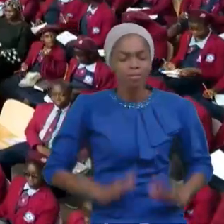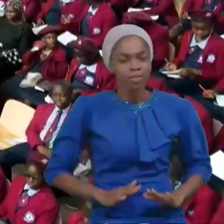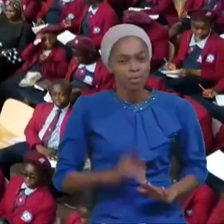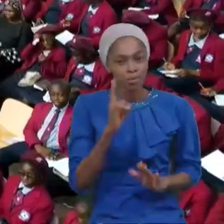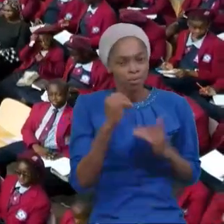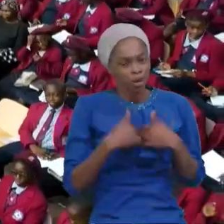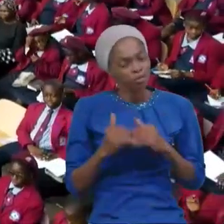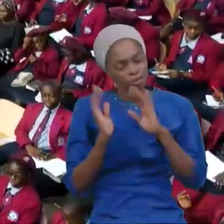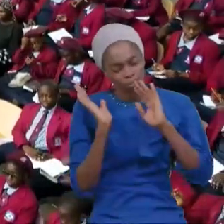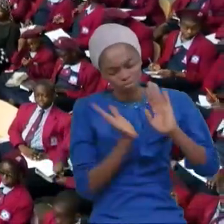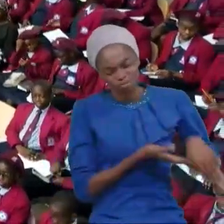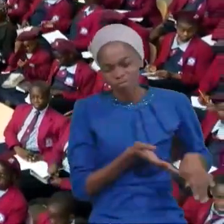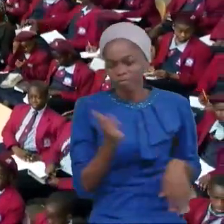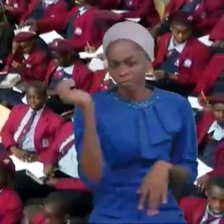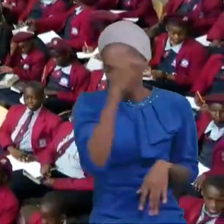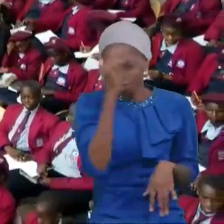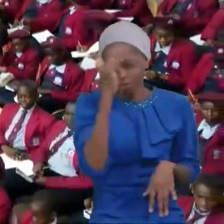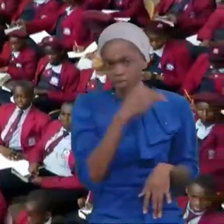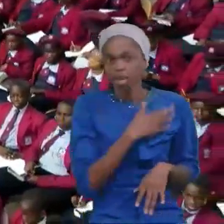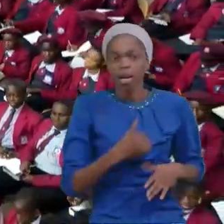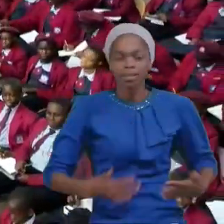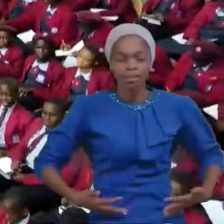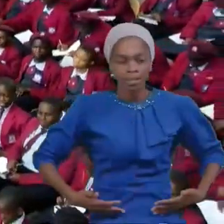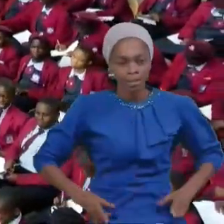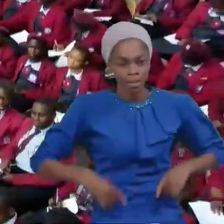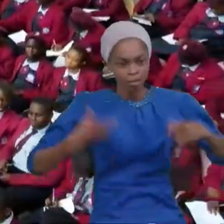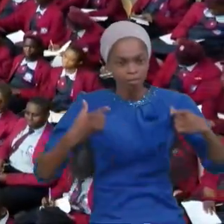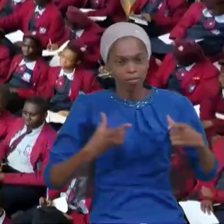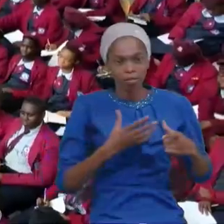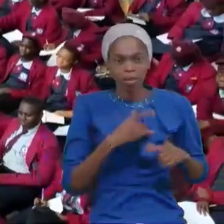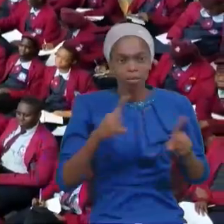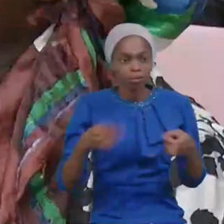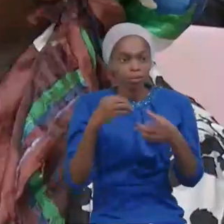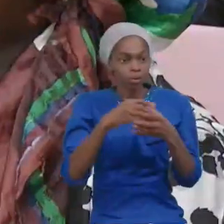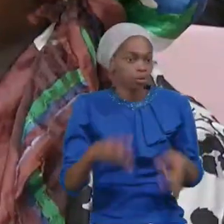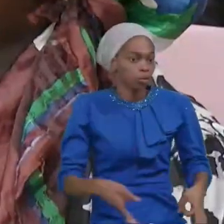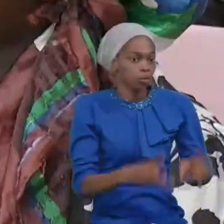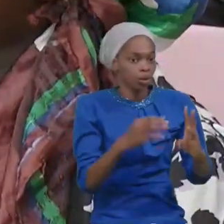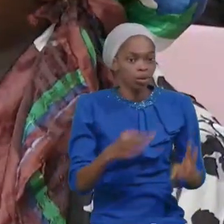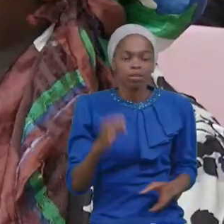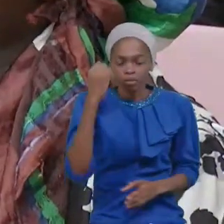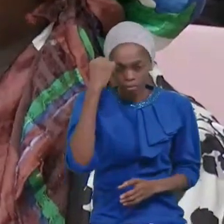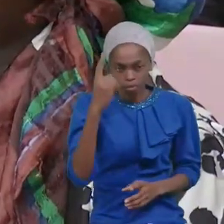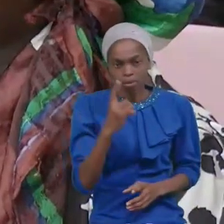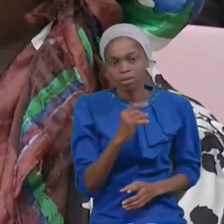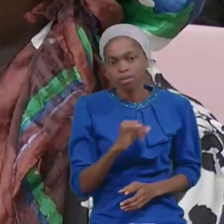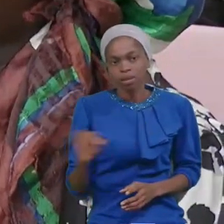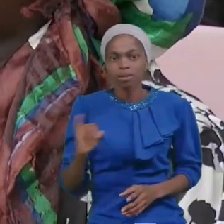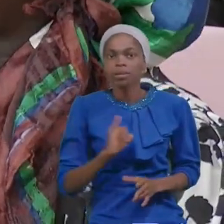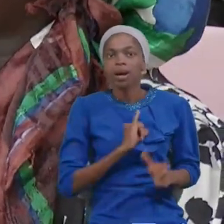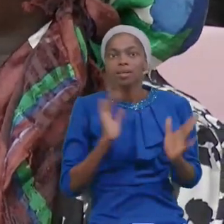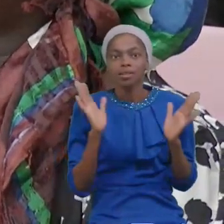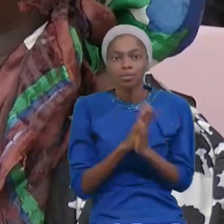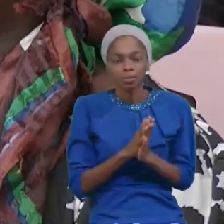of understanding. I pray the Lord will do it in your life. In my